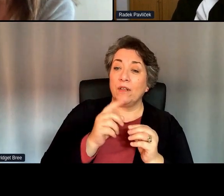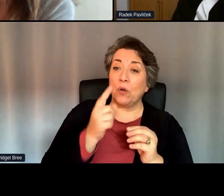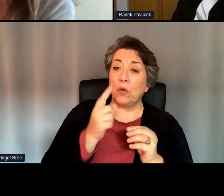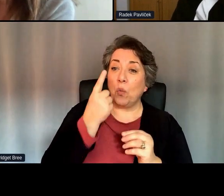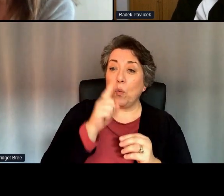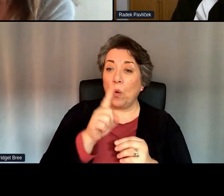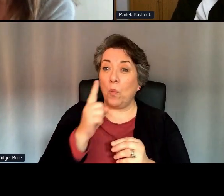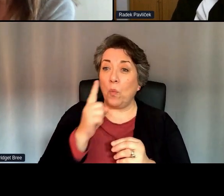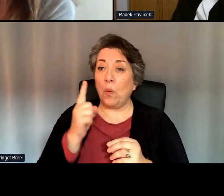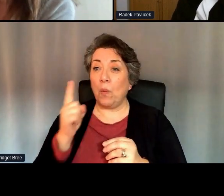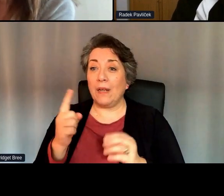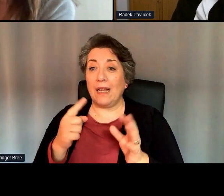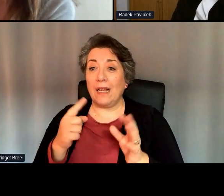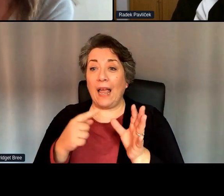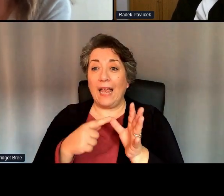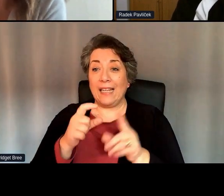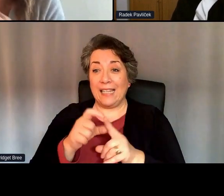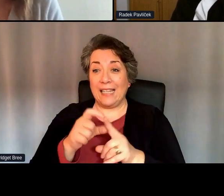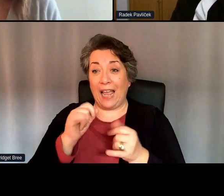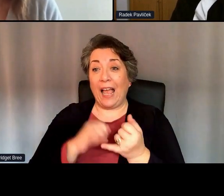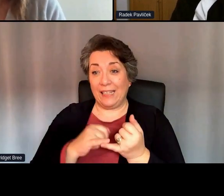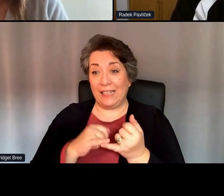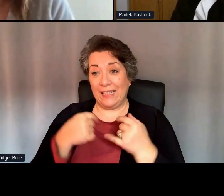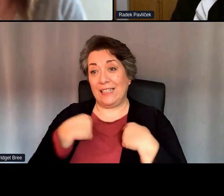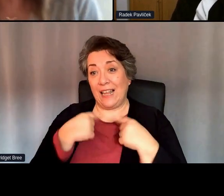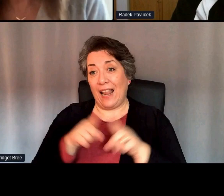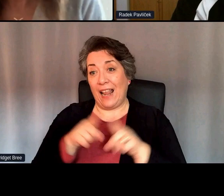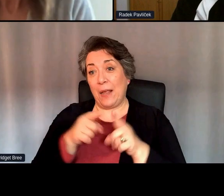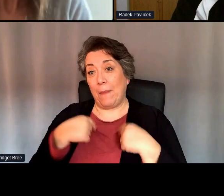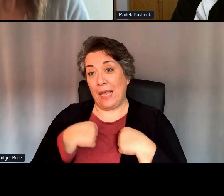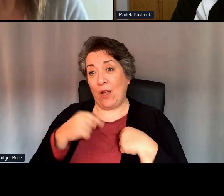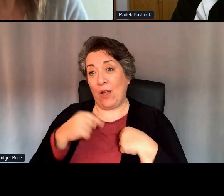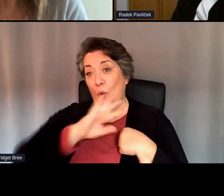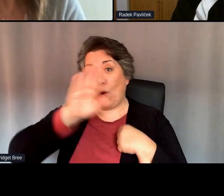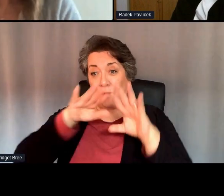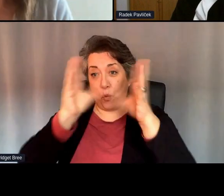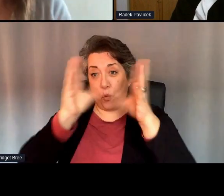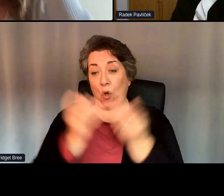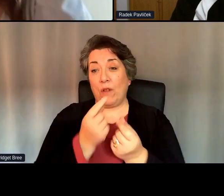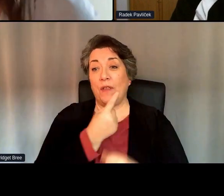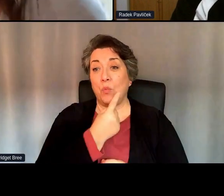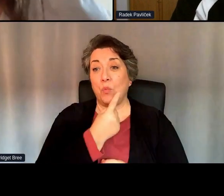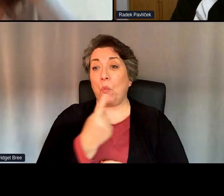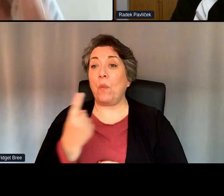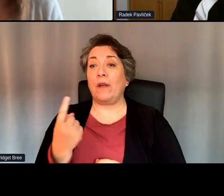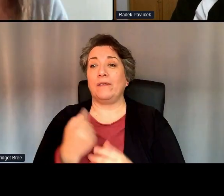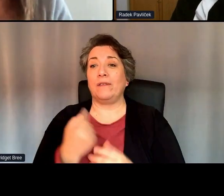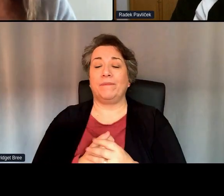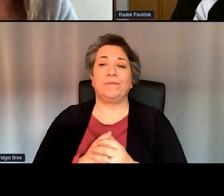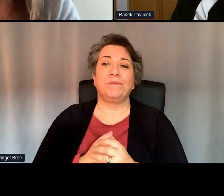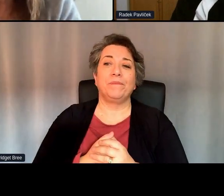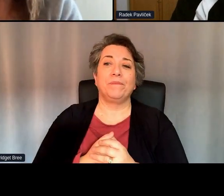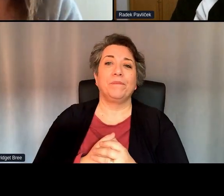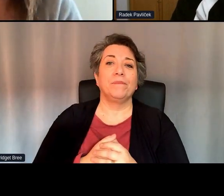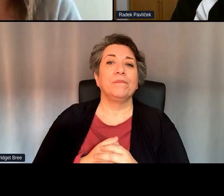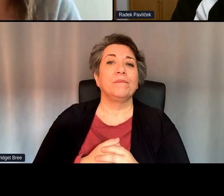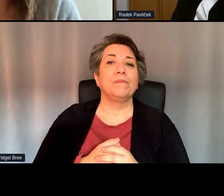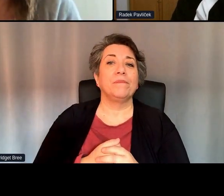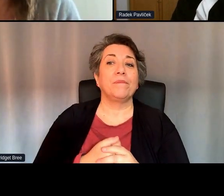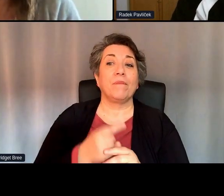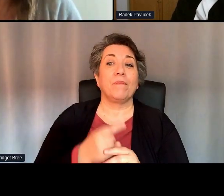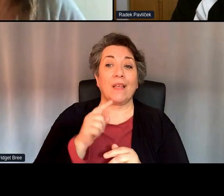111. That's me. Yeah. Worldwide. Yeah. So yeah, but that is the